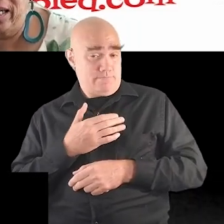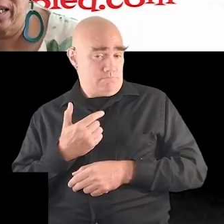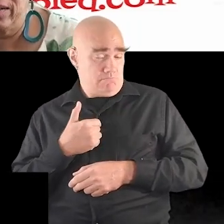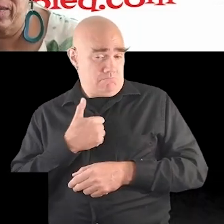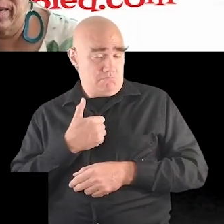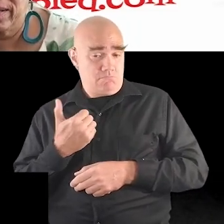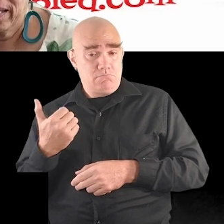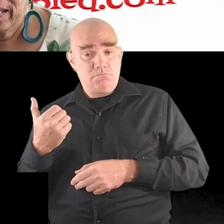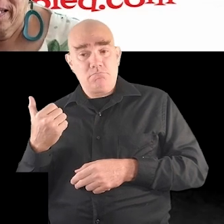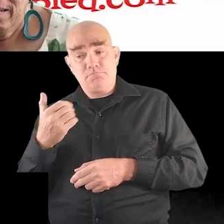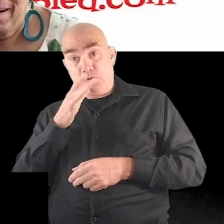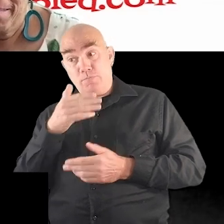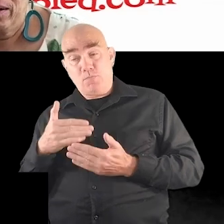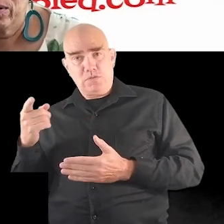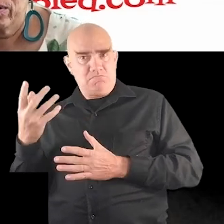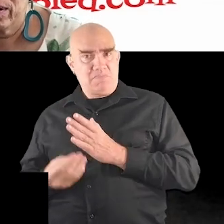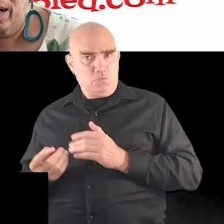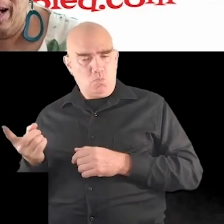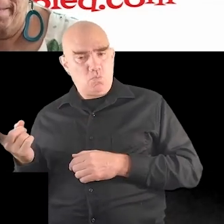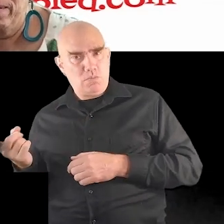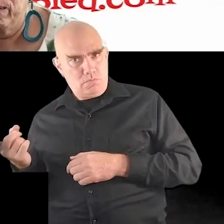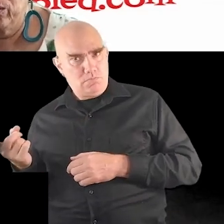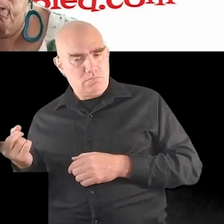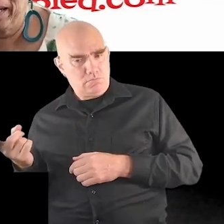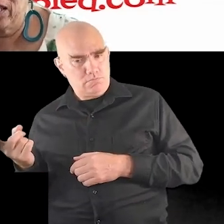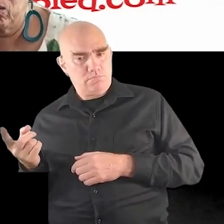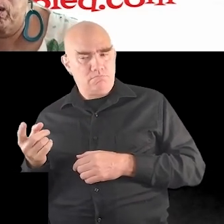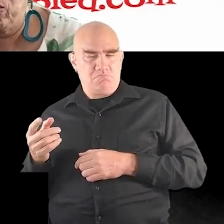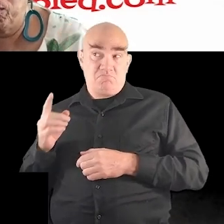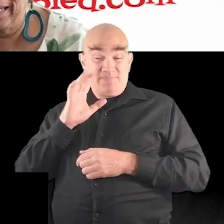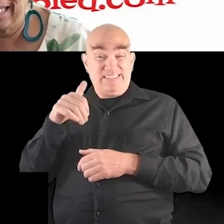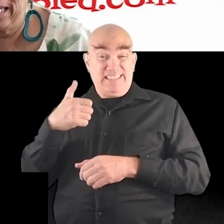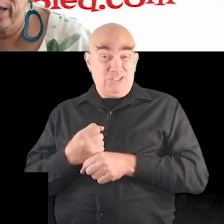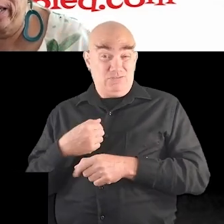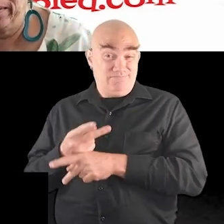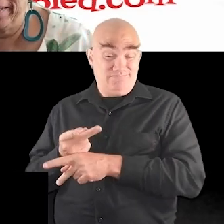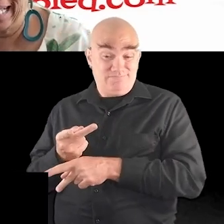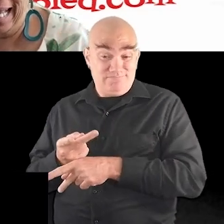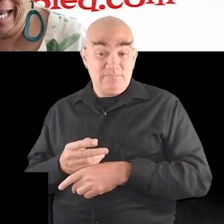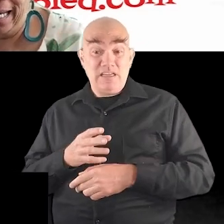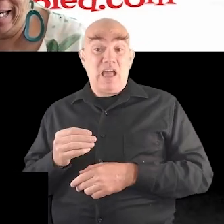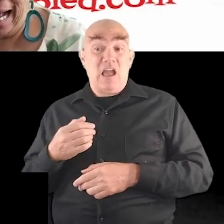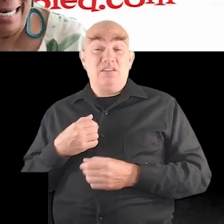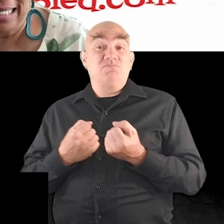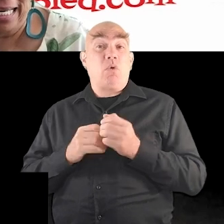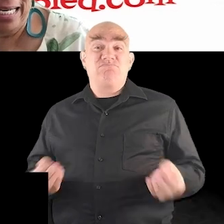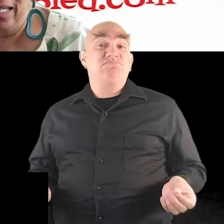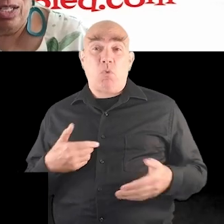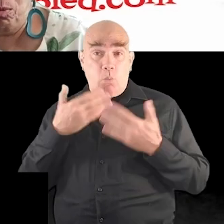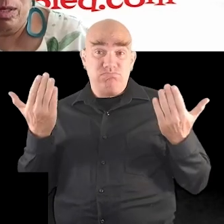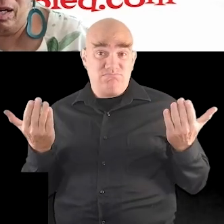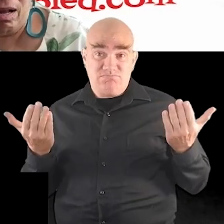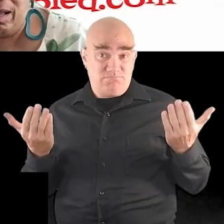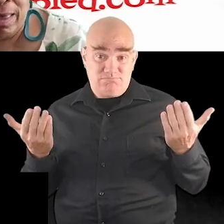take care of my mother before she passed away for about 10 years, and I didn't get